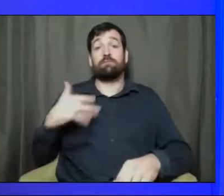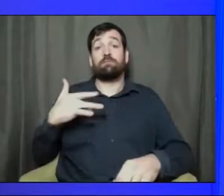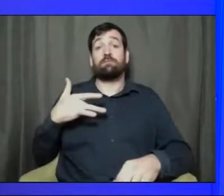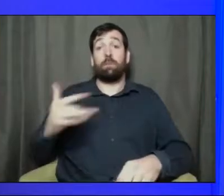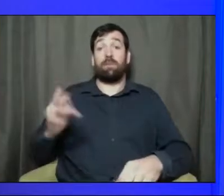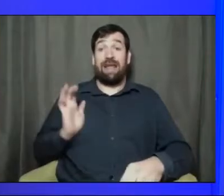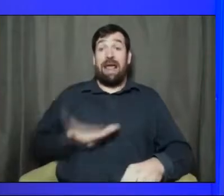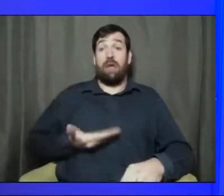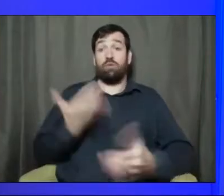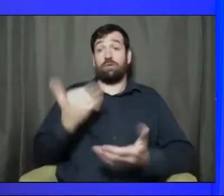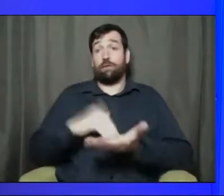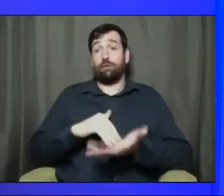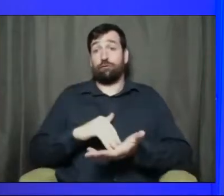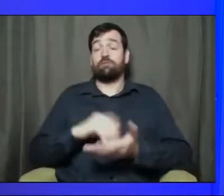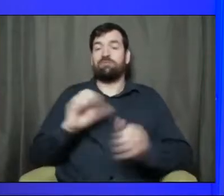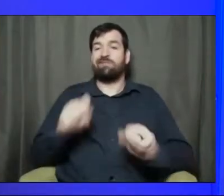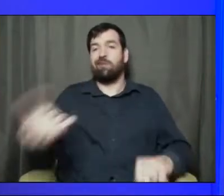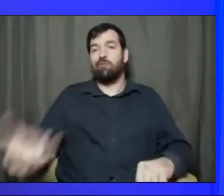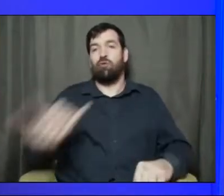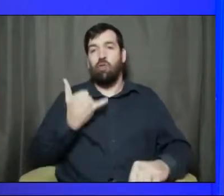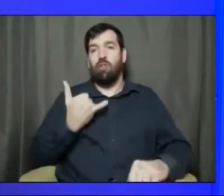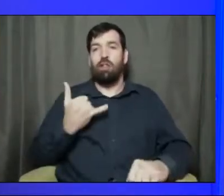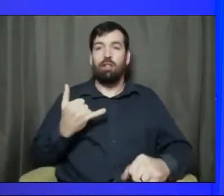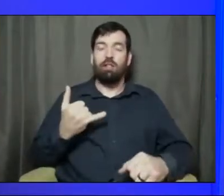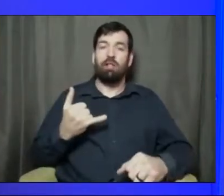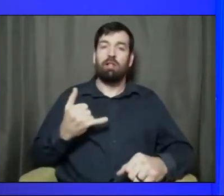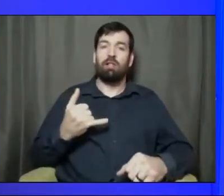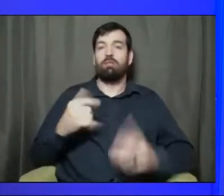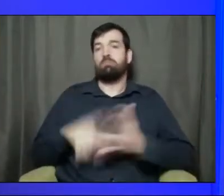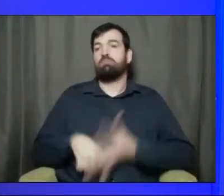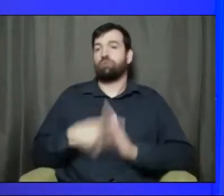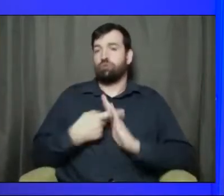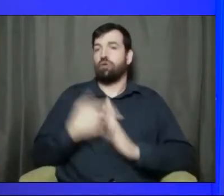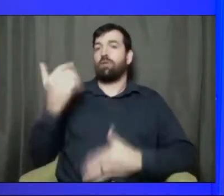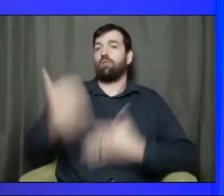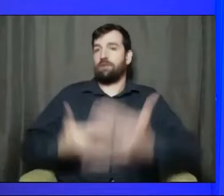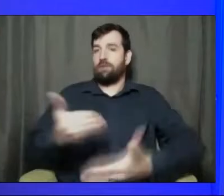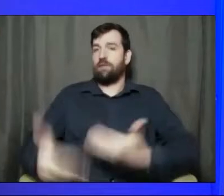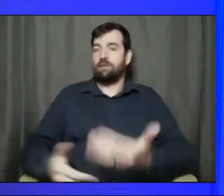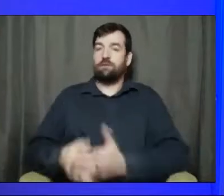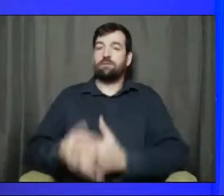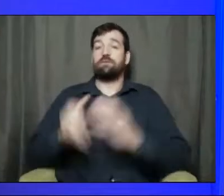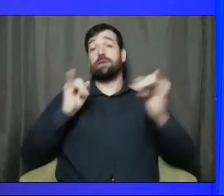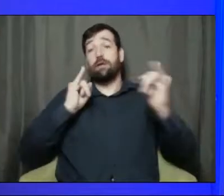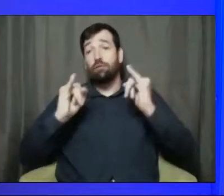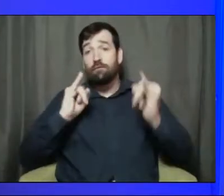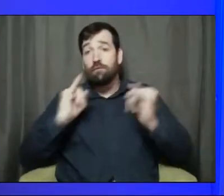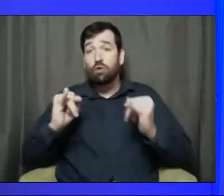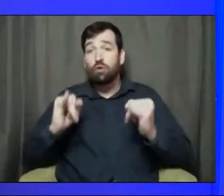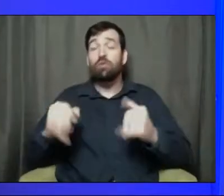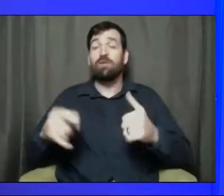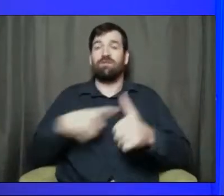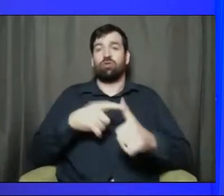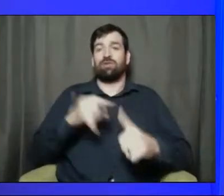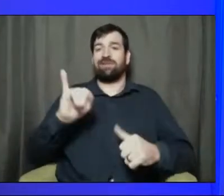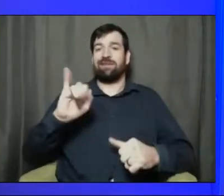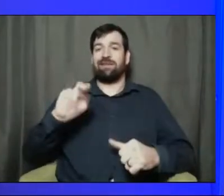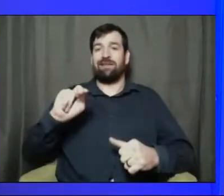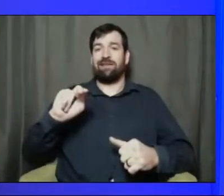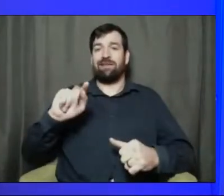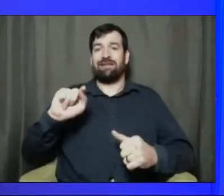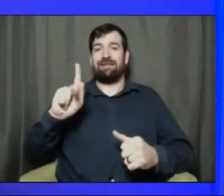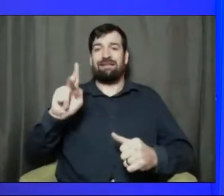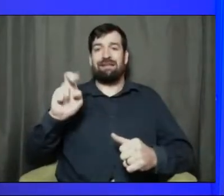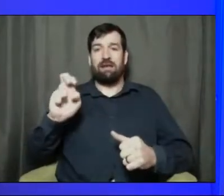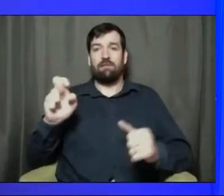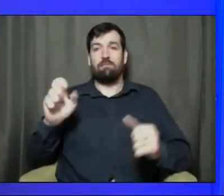can call, and that way they can start the process of doing an interview where there's an intake to make sure there are no direct